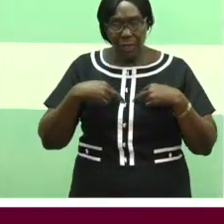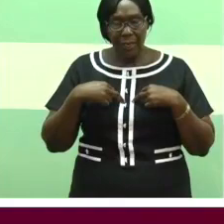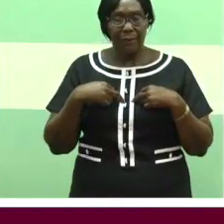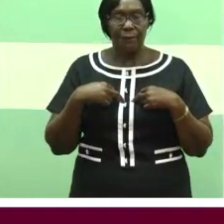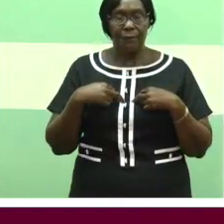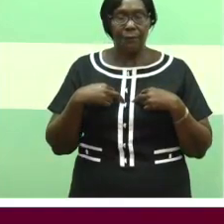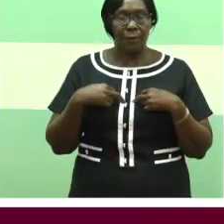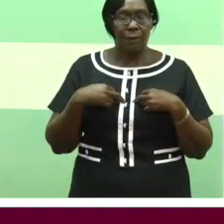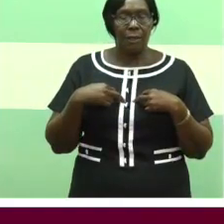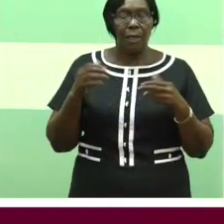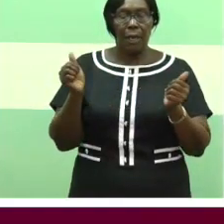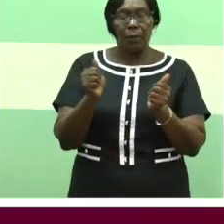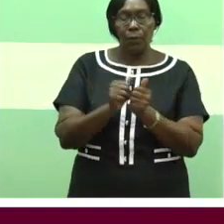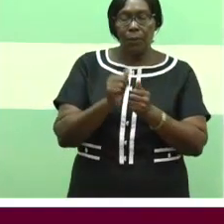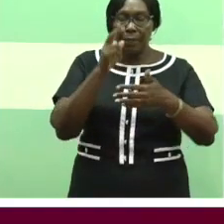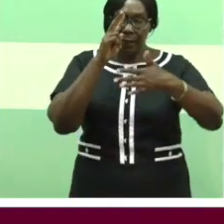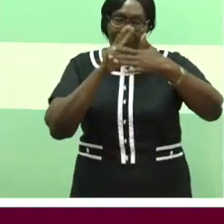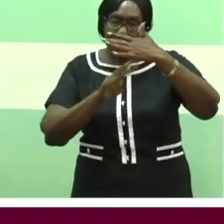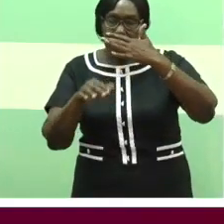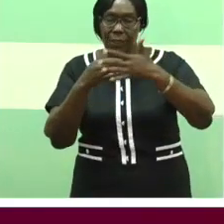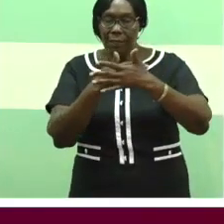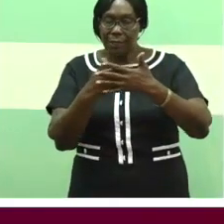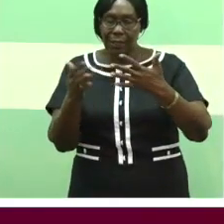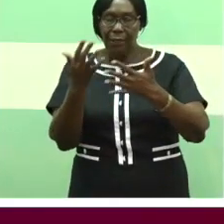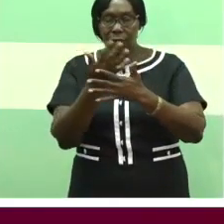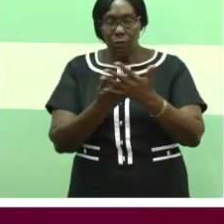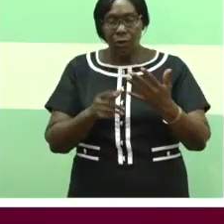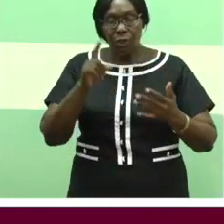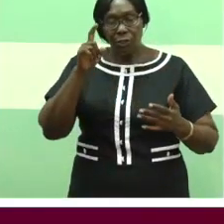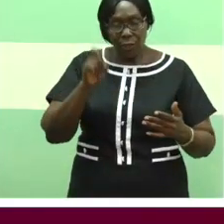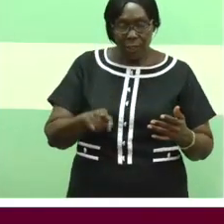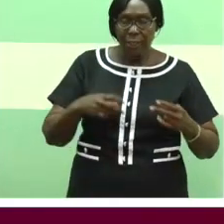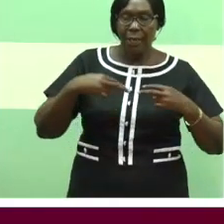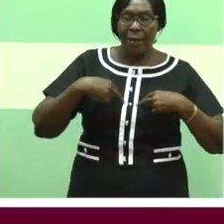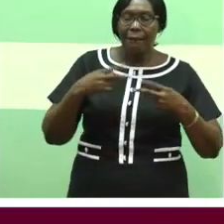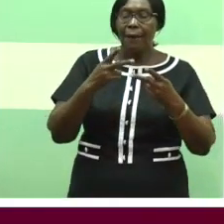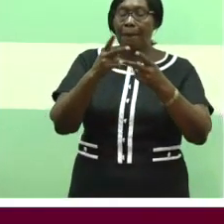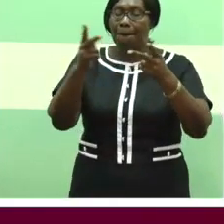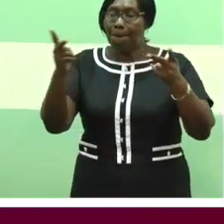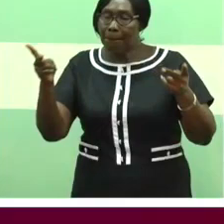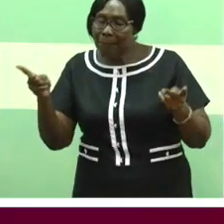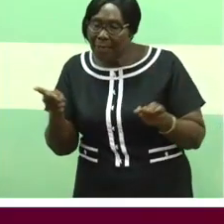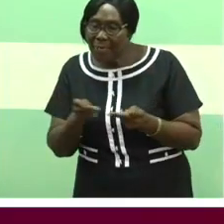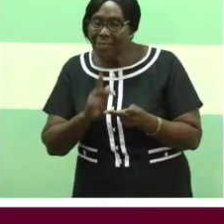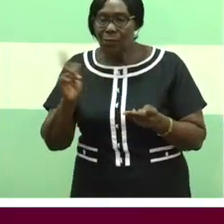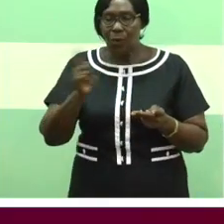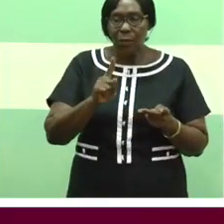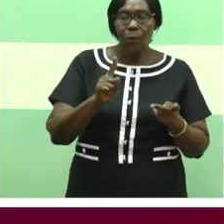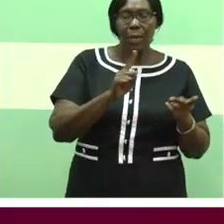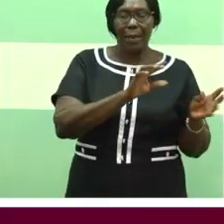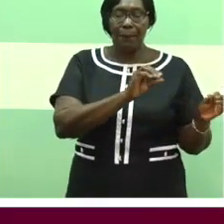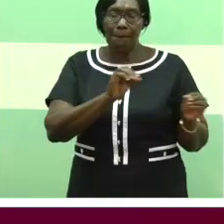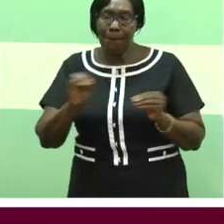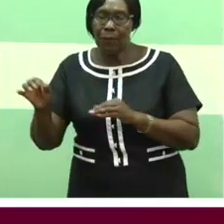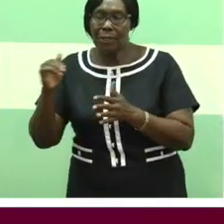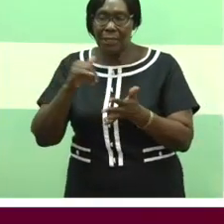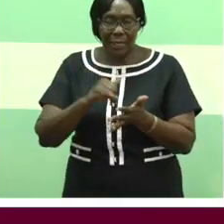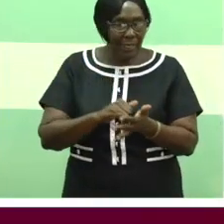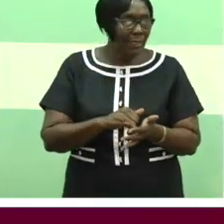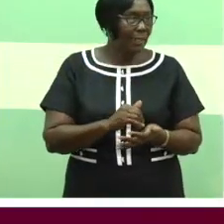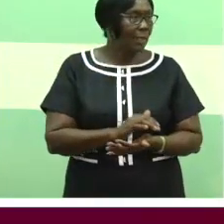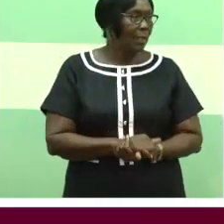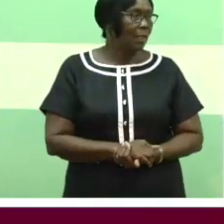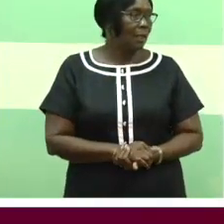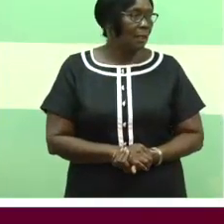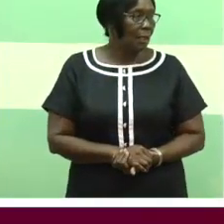well. And with a visual schedule, you need to identify a place where that schedule is going to be. And let me